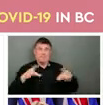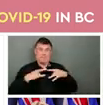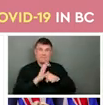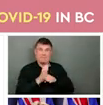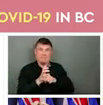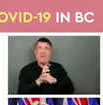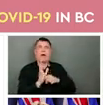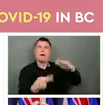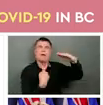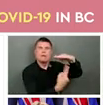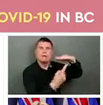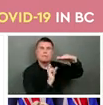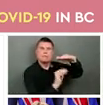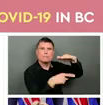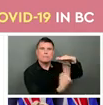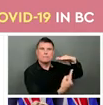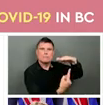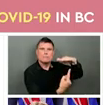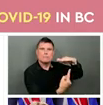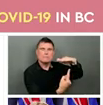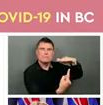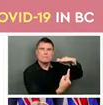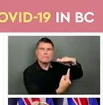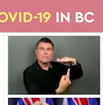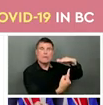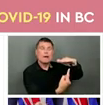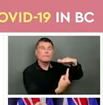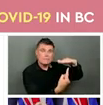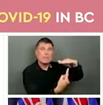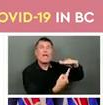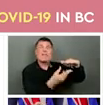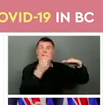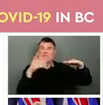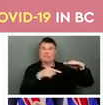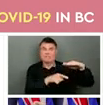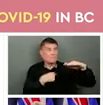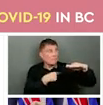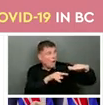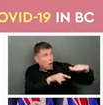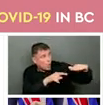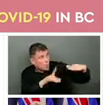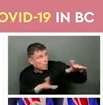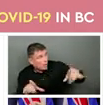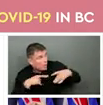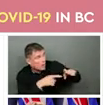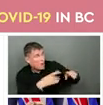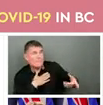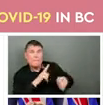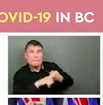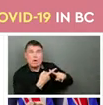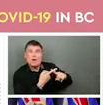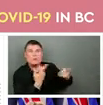no longer pass it on to anyone else. And that's how we come out of this pandemic.